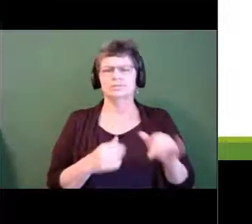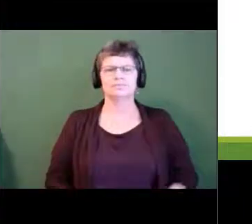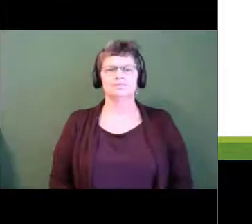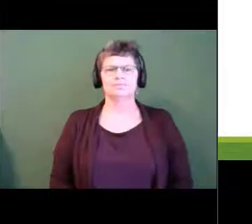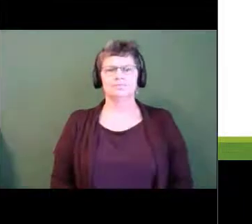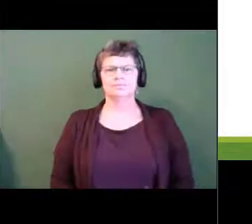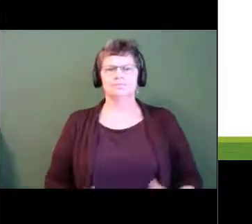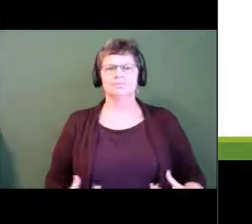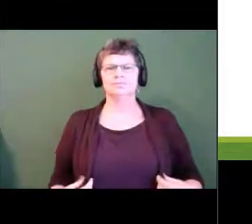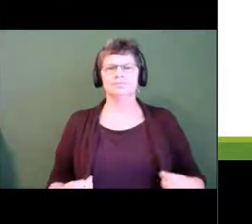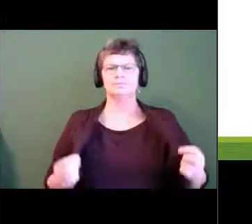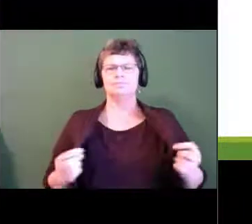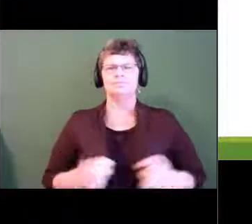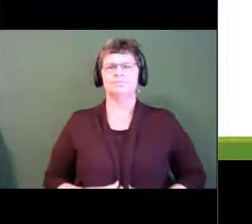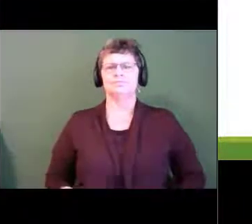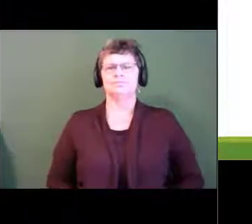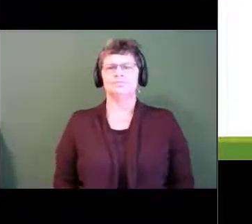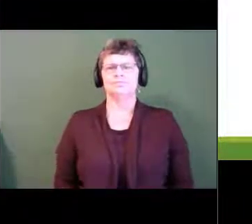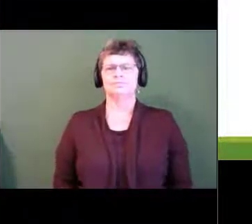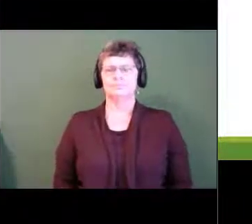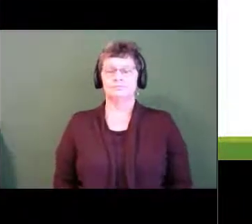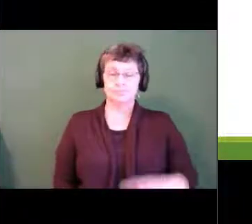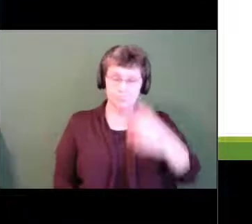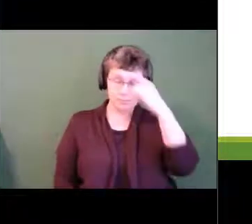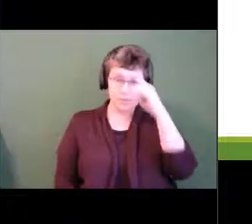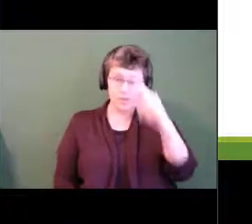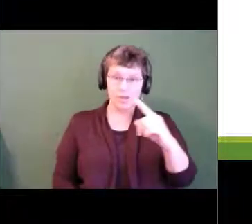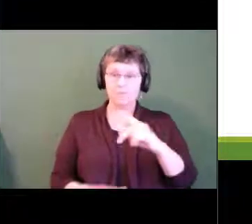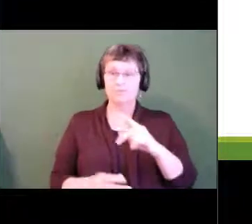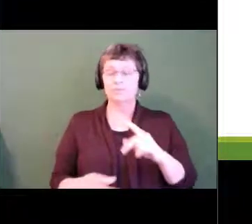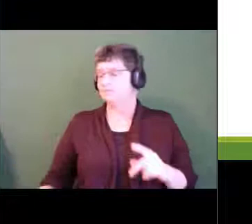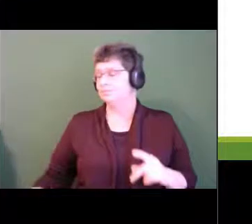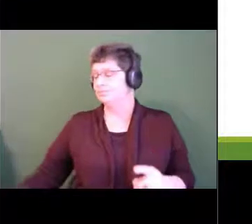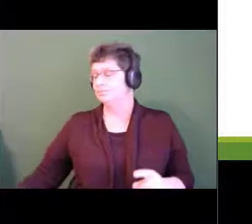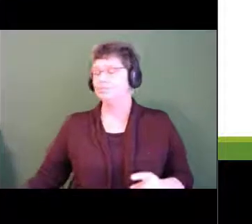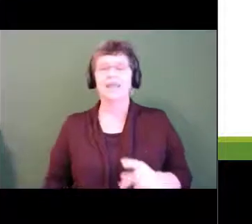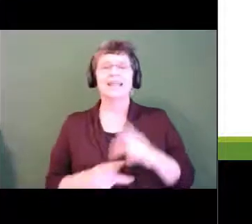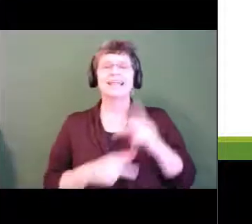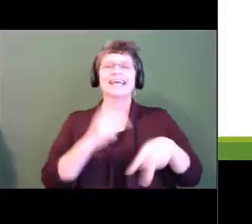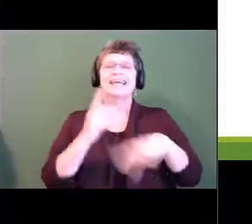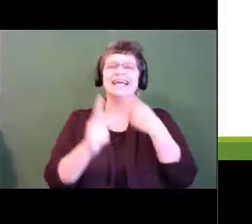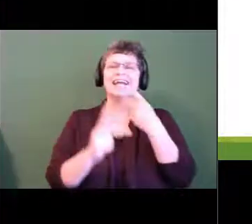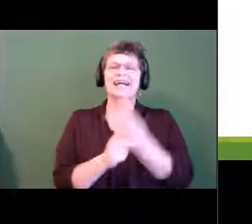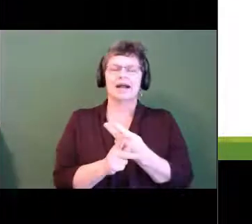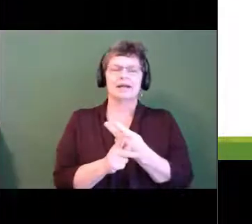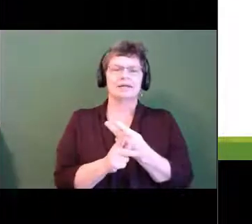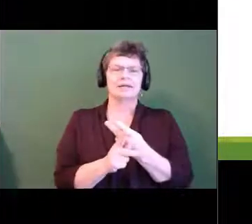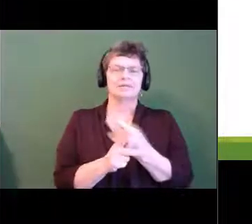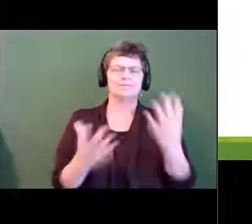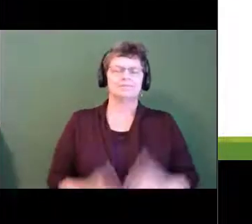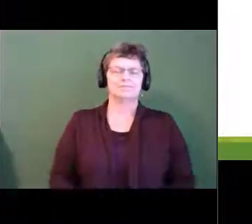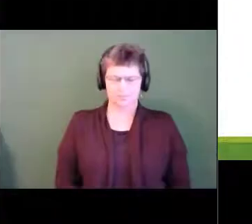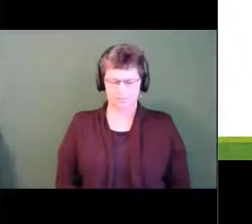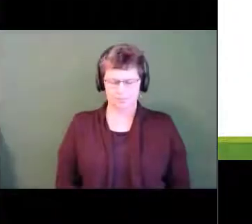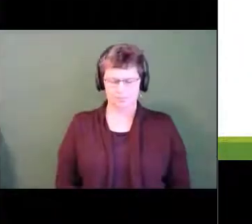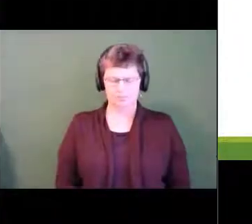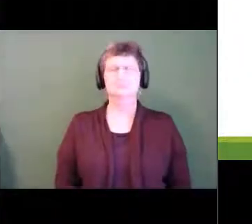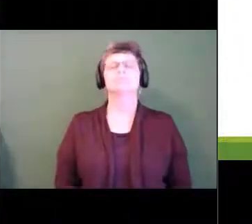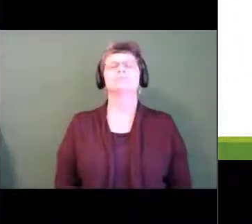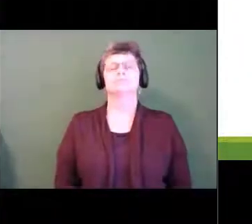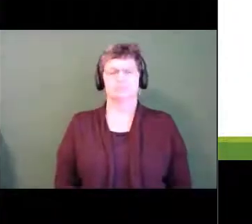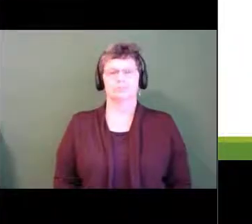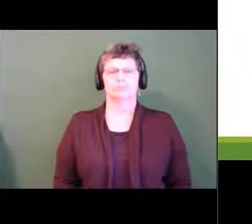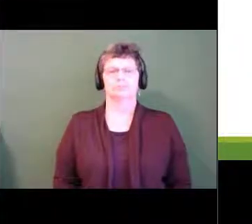Yeah. In terms of the kinds of, I guess the kinds of things we